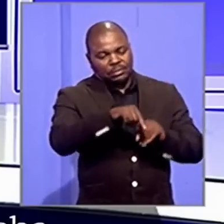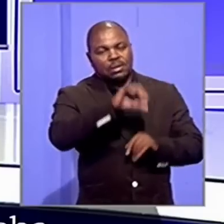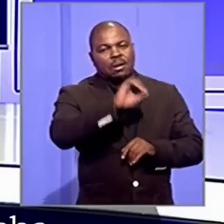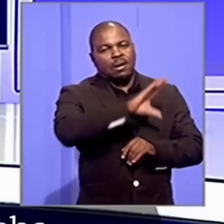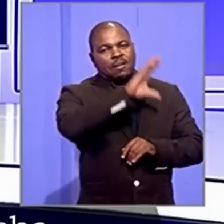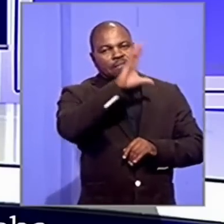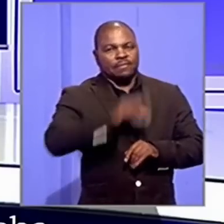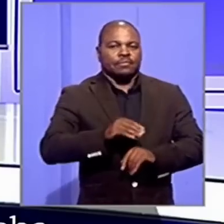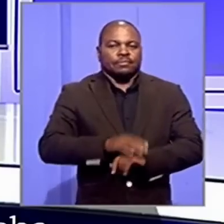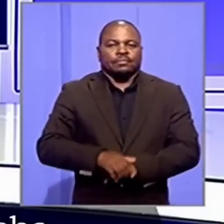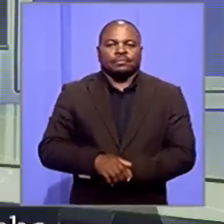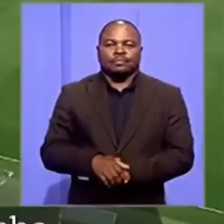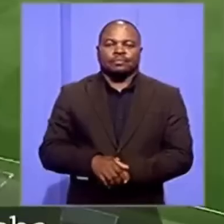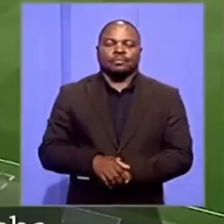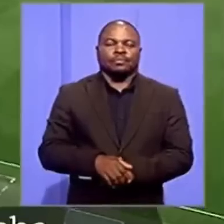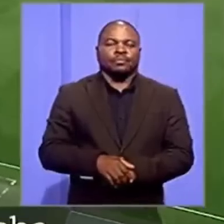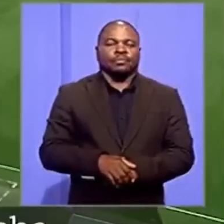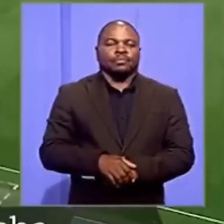kontinenteng.